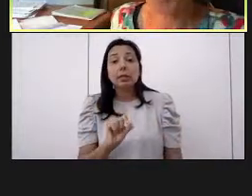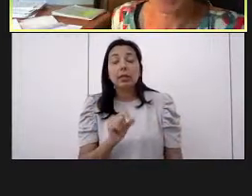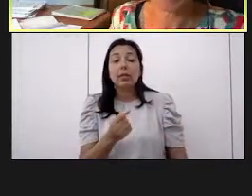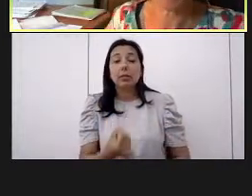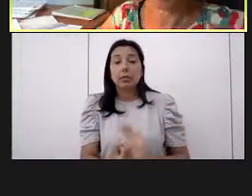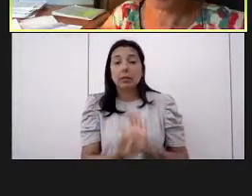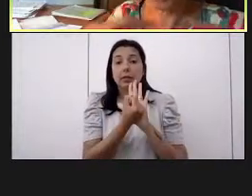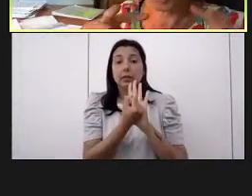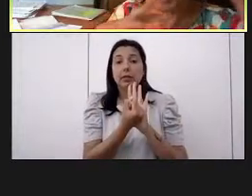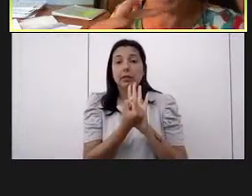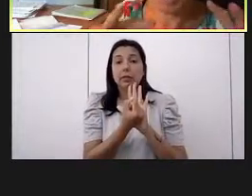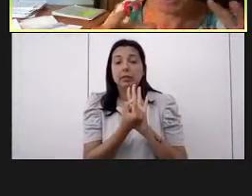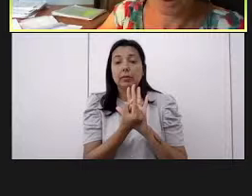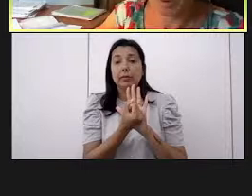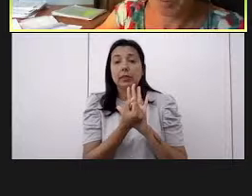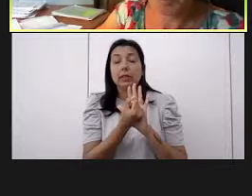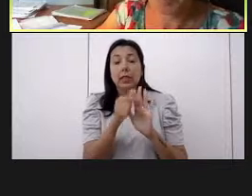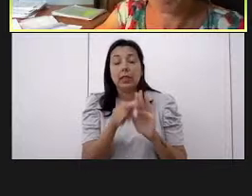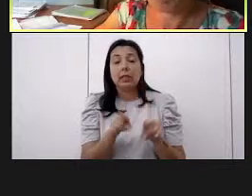forum, you have some